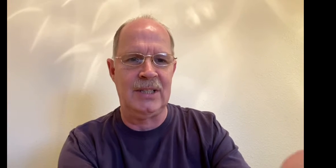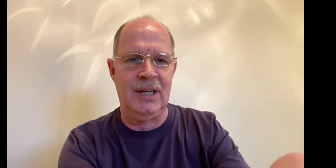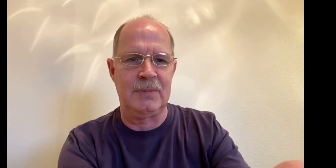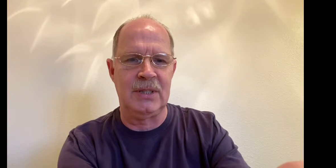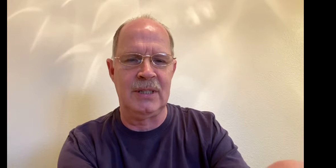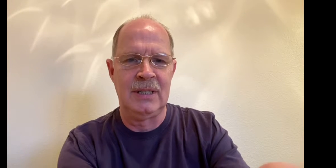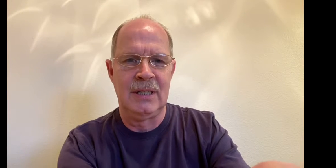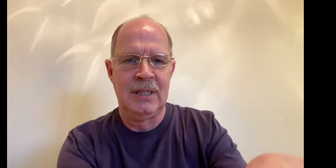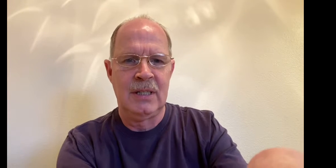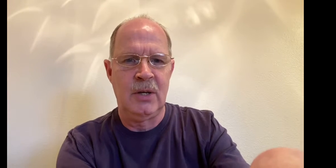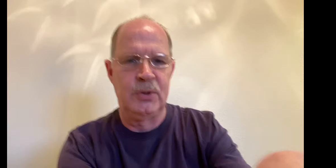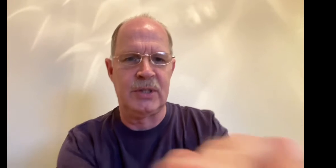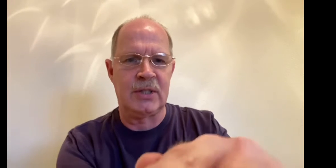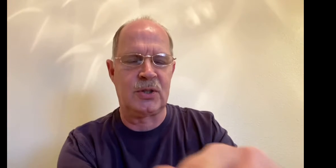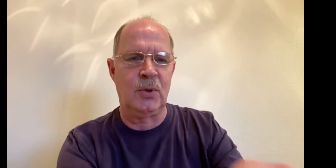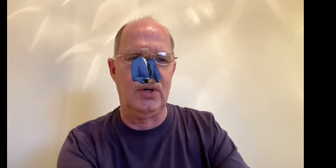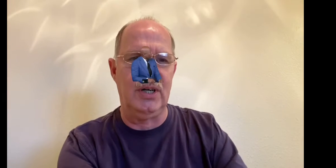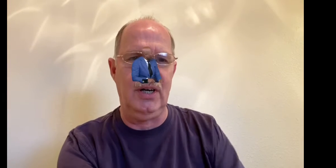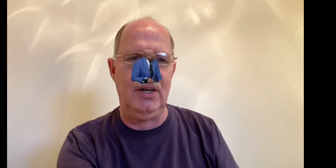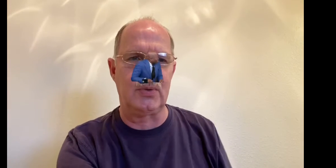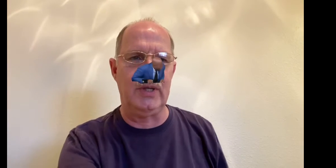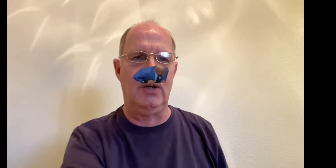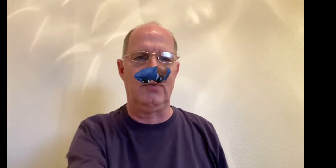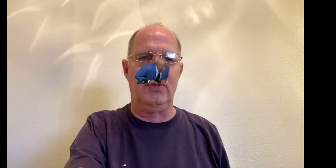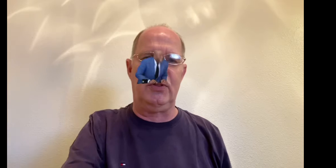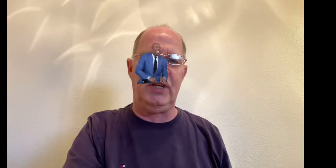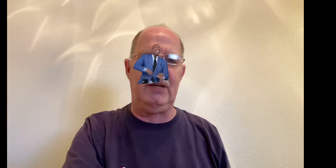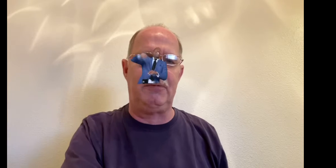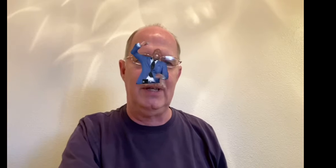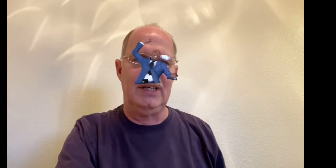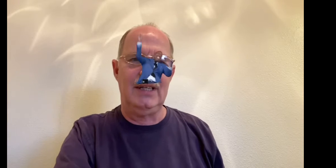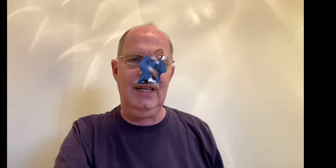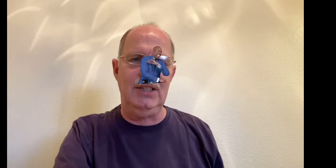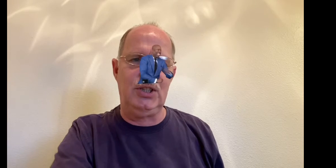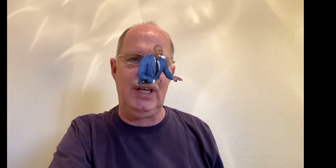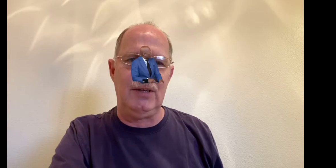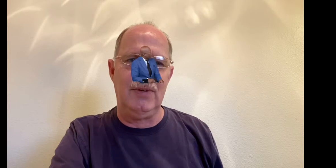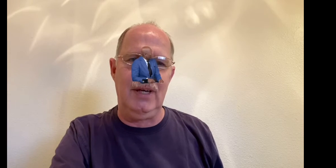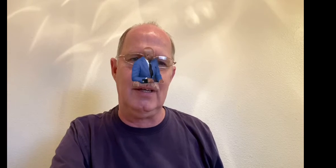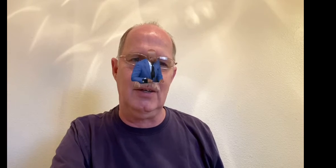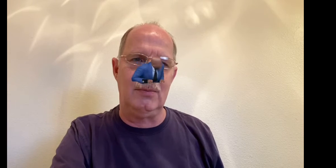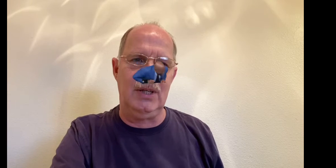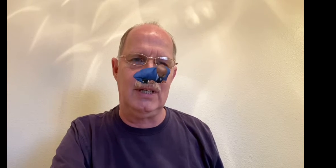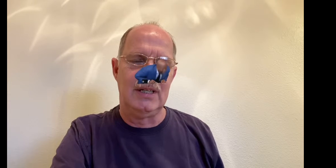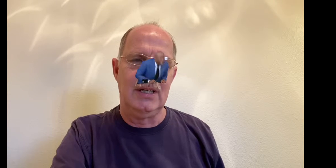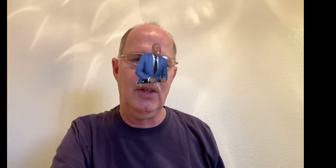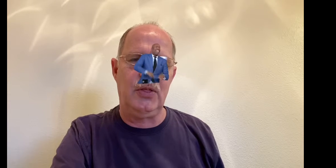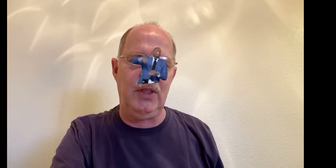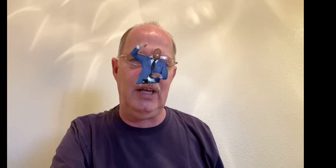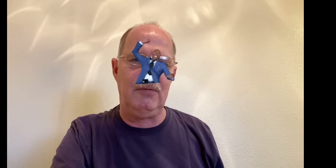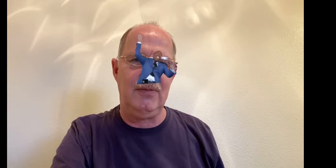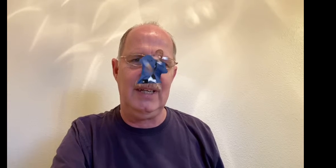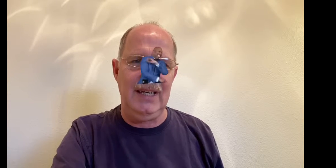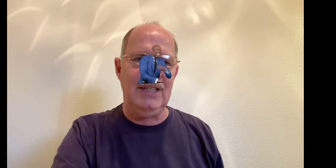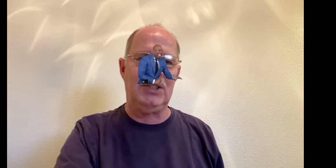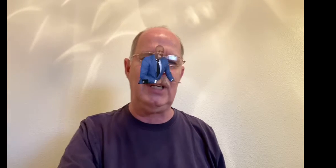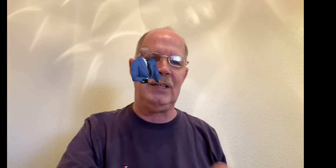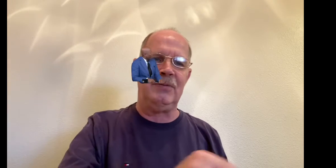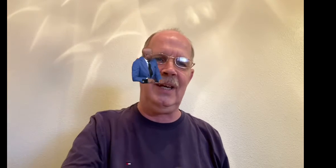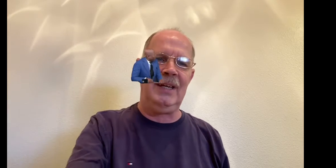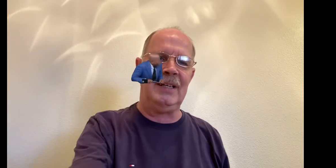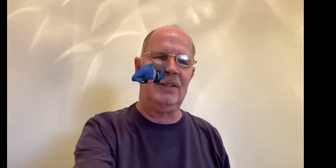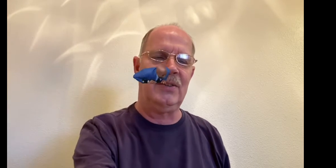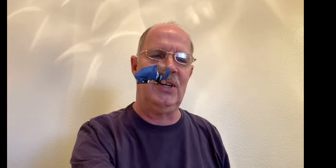Danny Thompson, host extraordinaire, as we go over the thief in chief. Yeah, go, buddy. The thief in